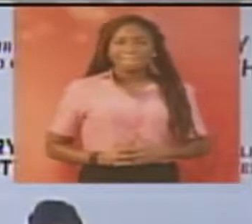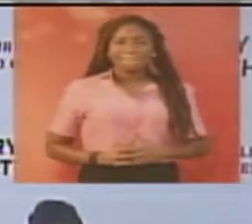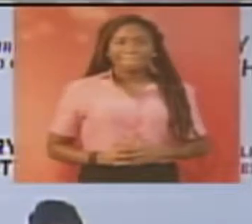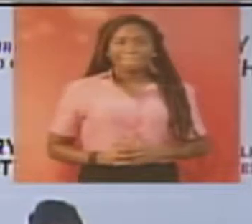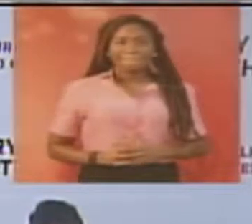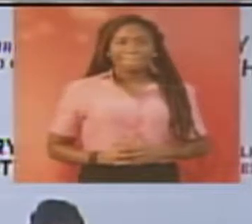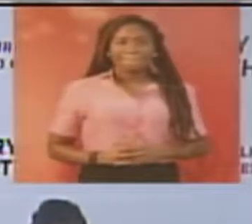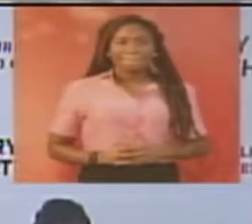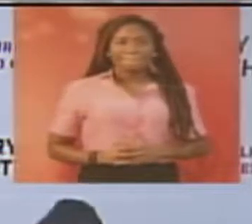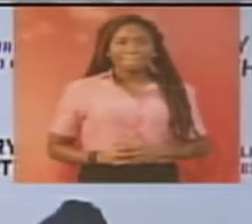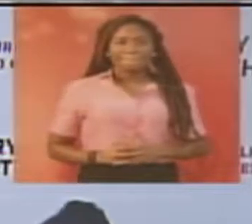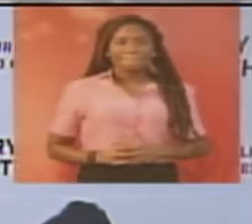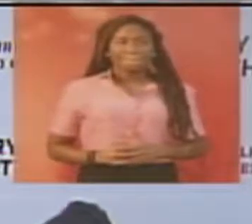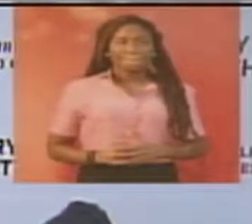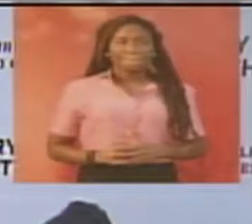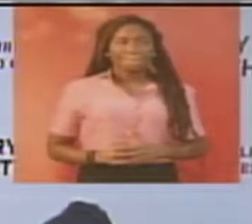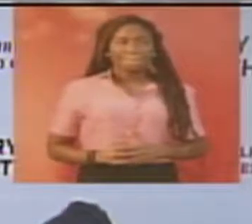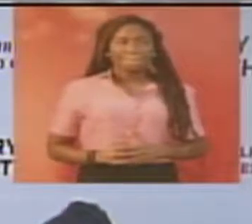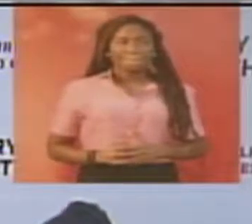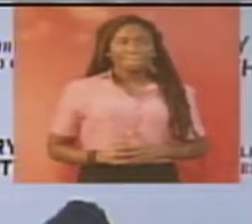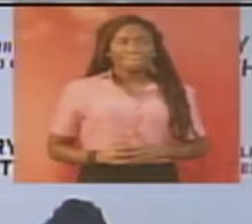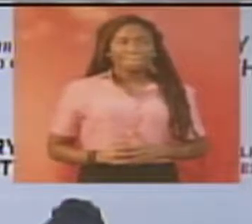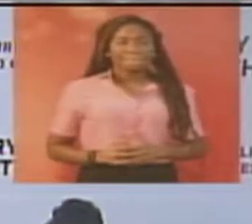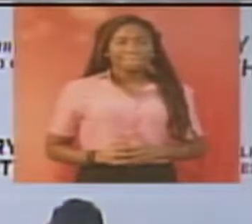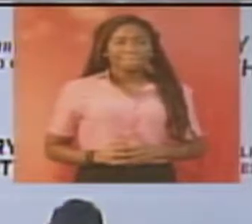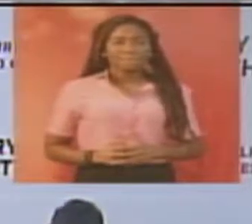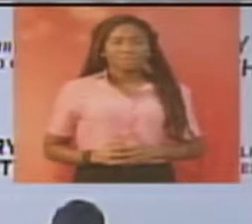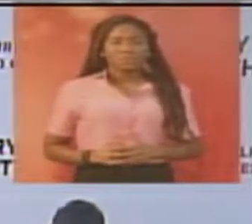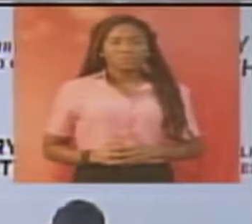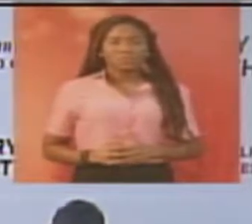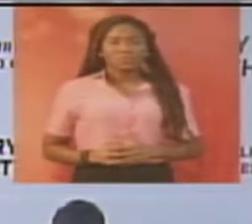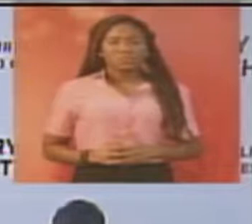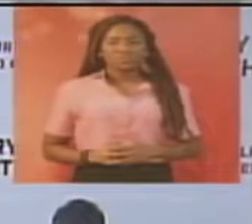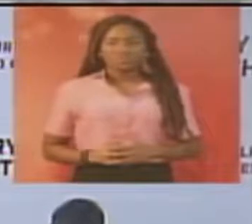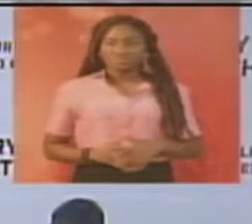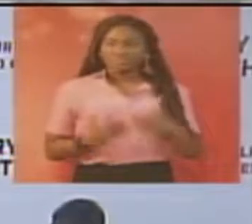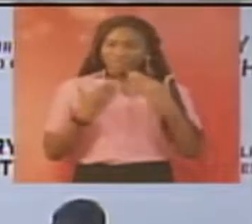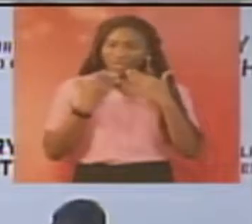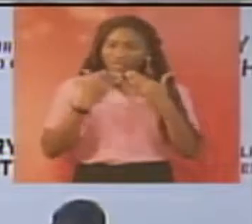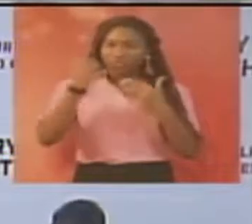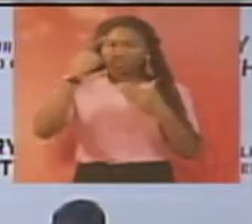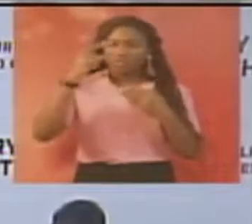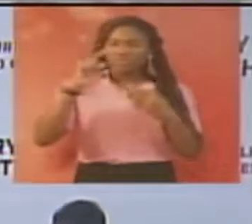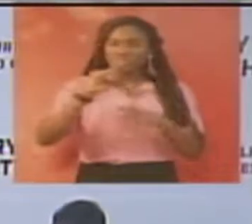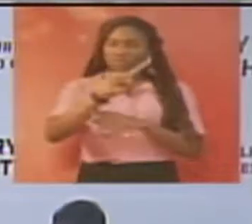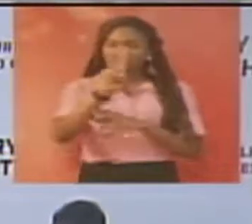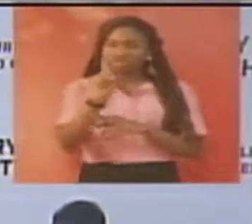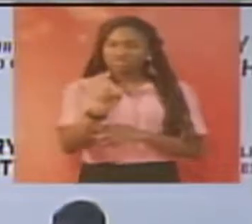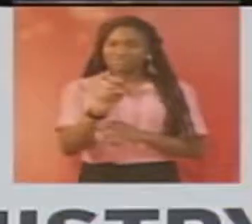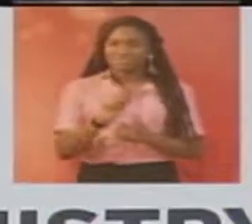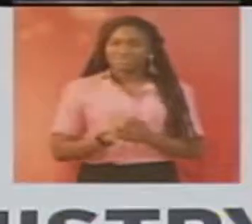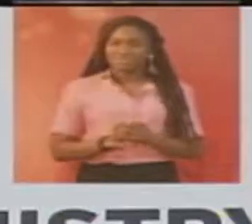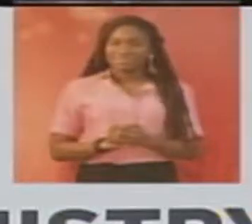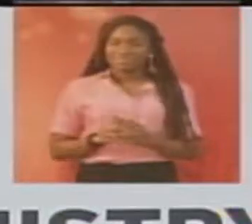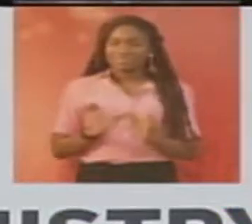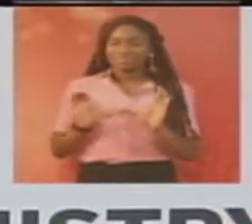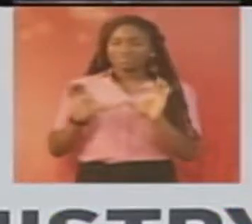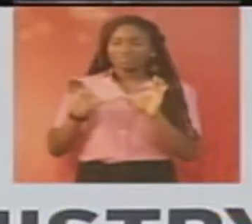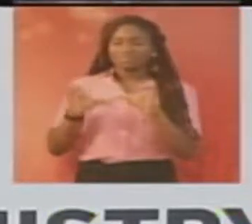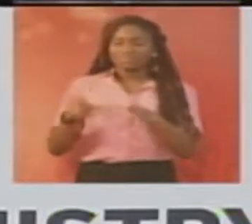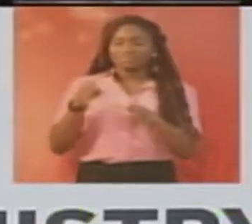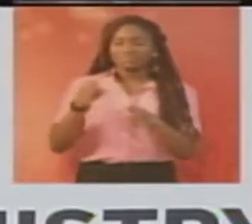Doc, would you answer the question on the anti-vaxxer movement? Okay, thank you for that question. The anti-vaxxer